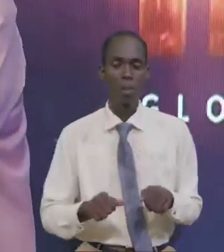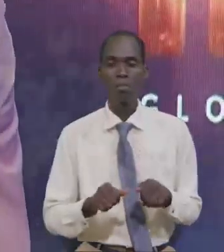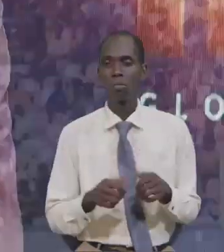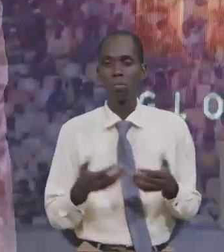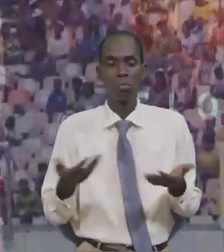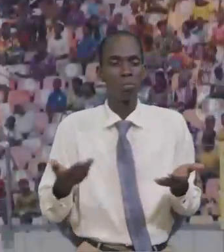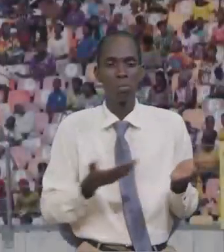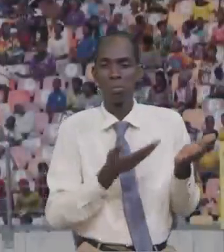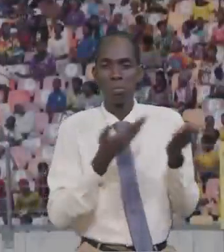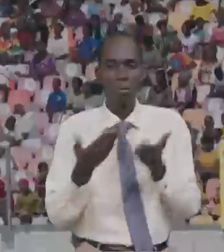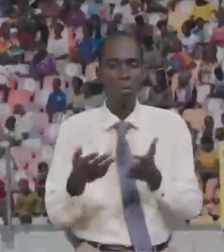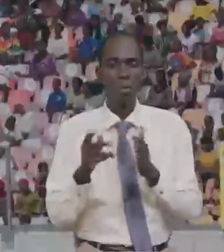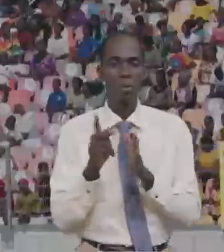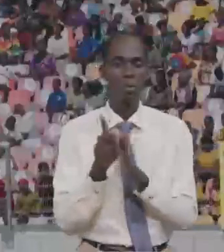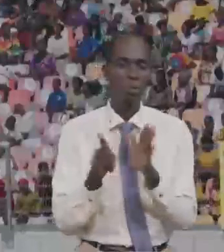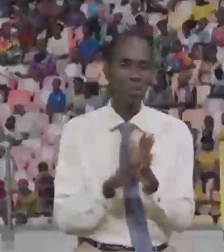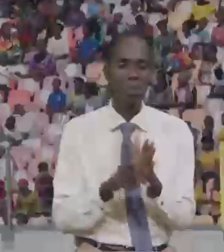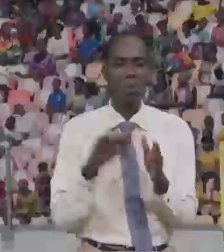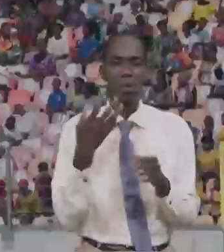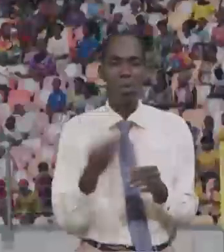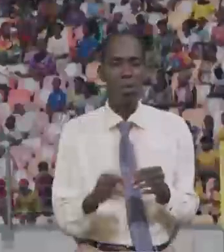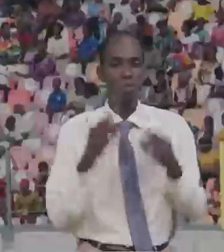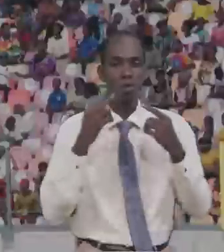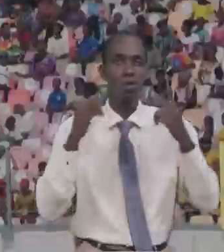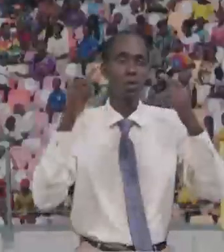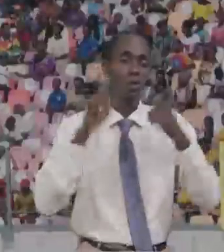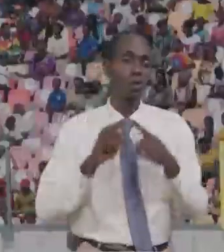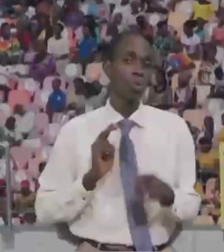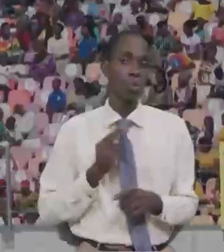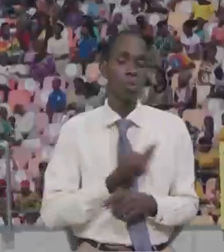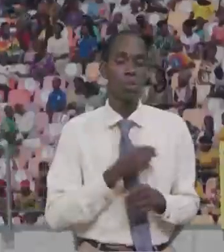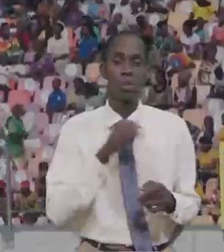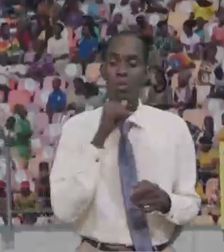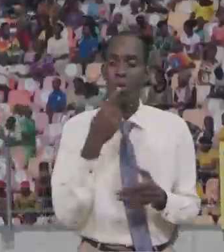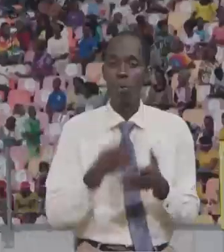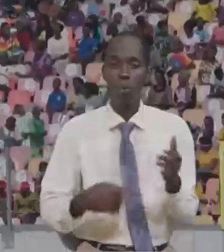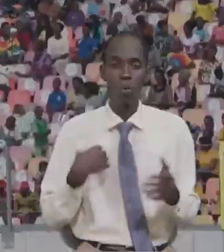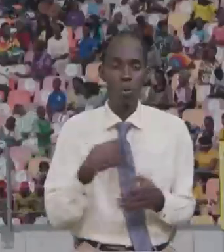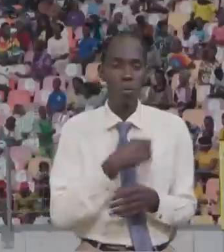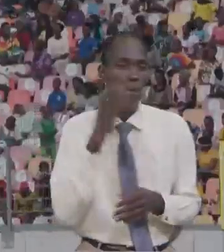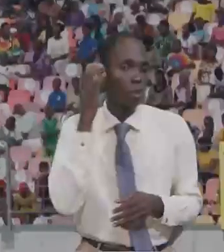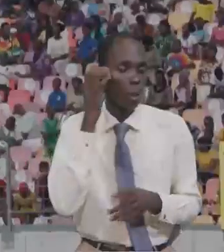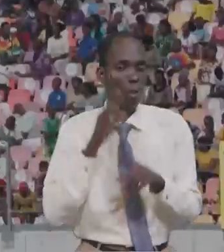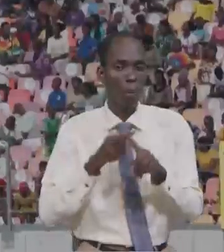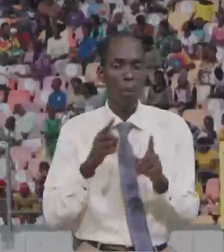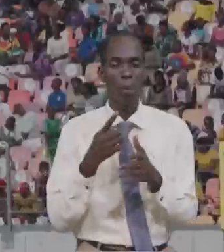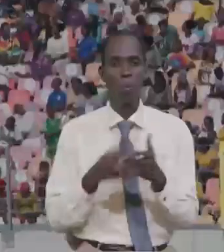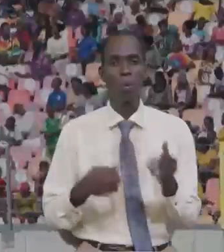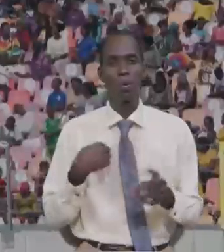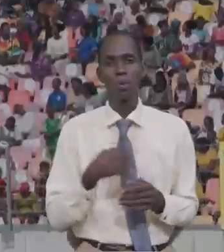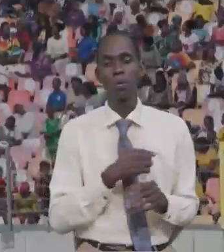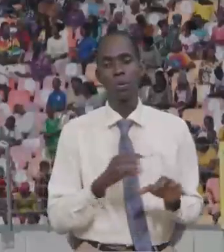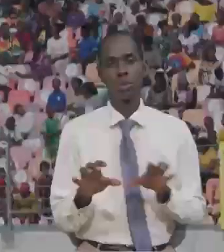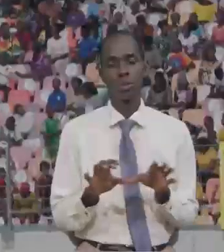do with what we hear. It is not what you hear, it is what you do with what